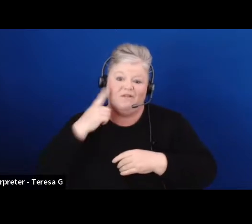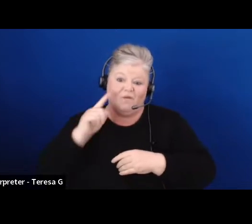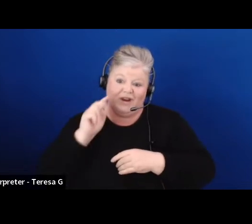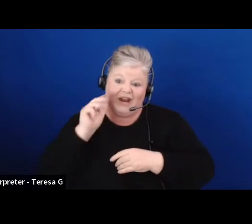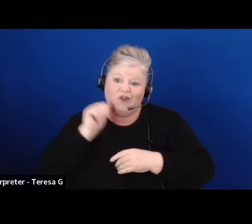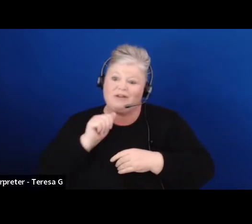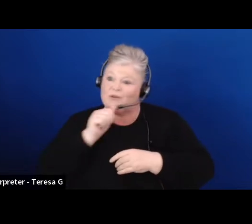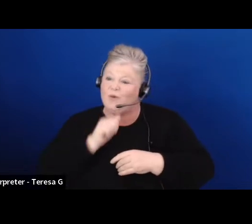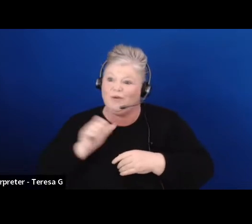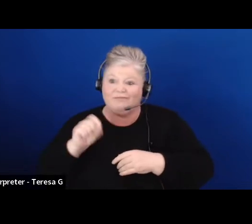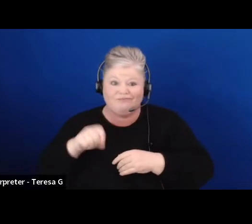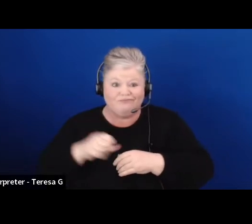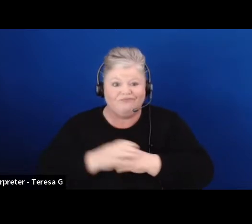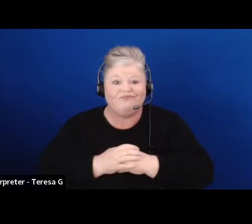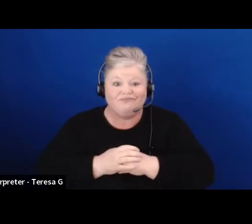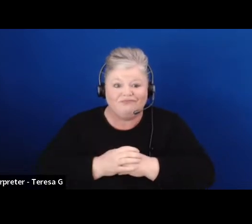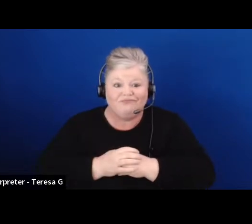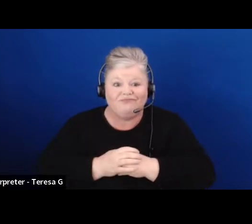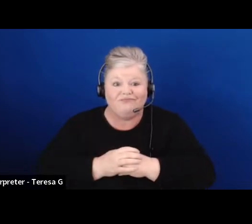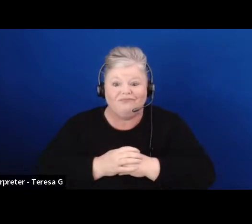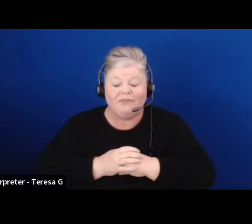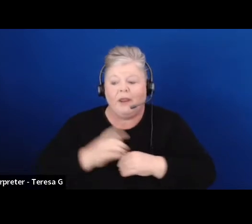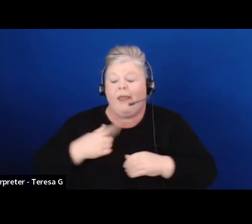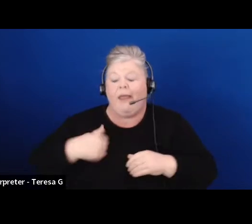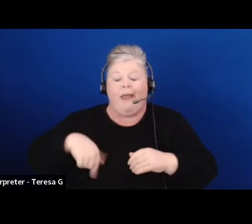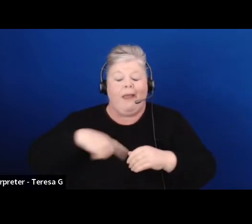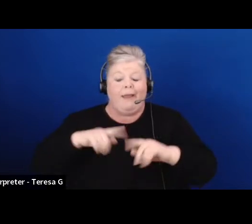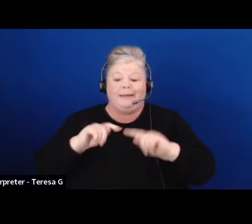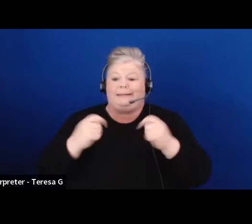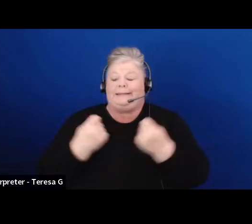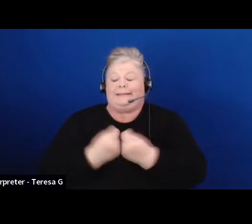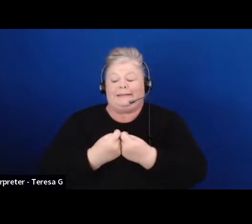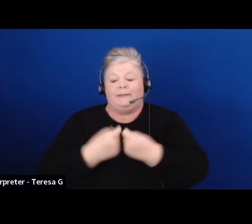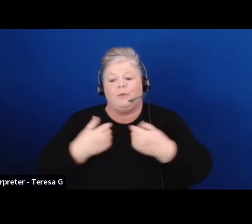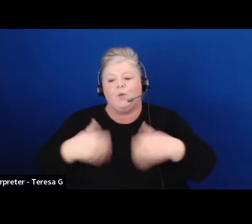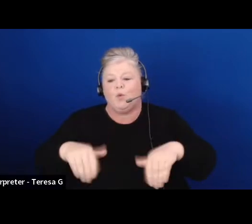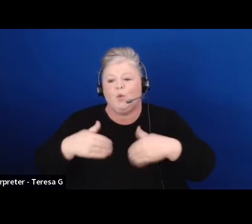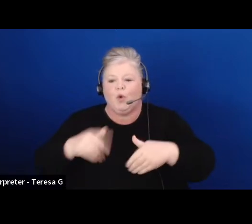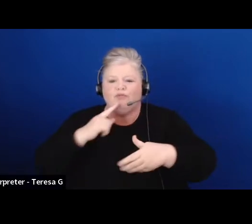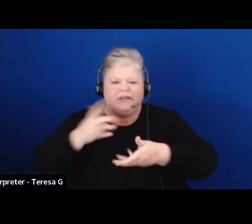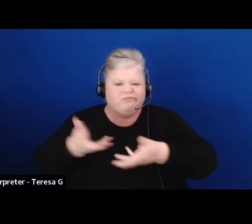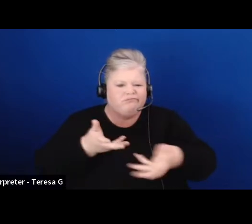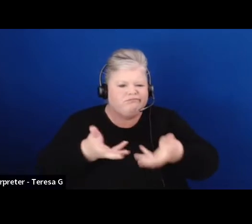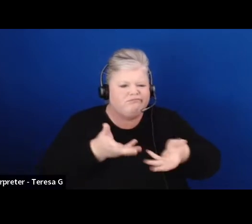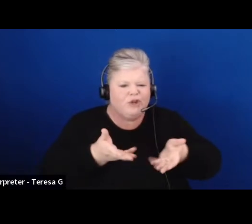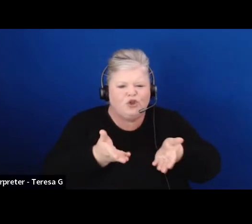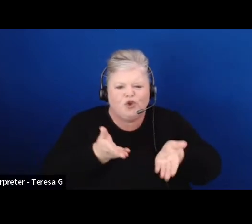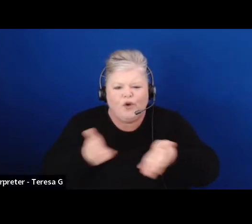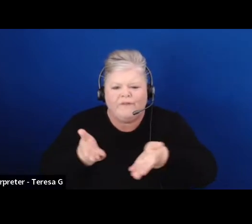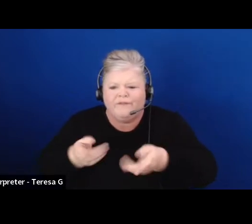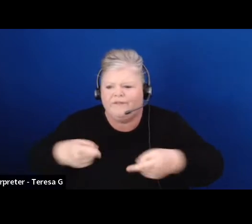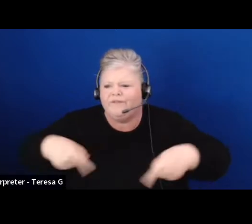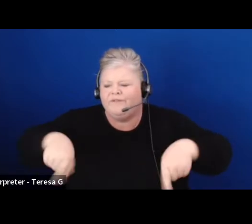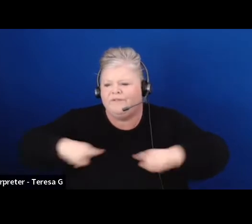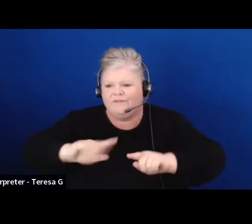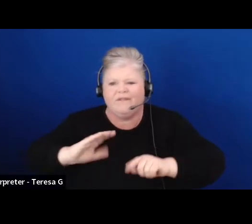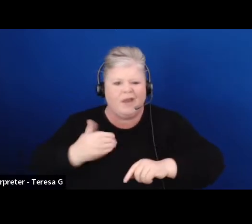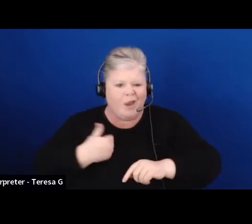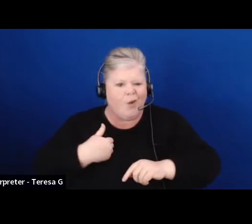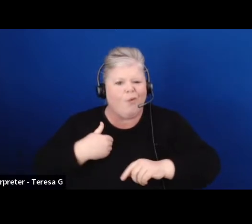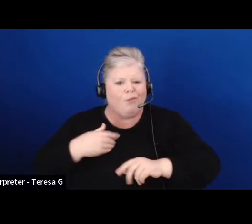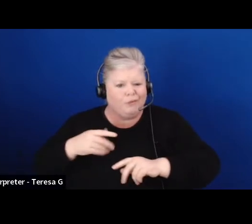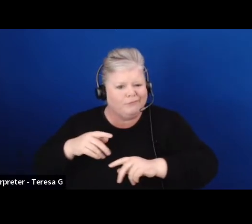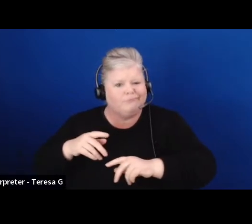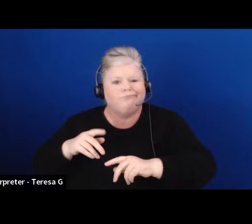But our team does so much with so many of our populations, in particular our